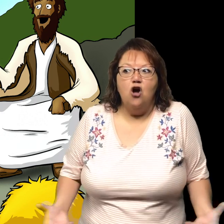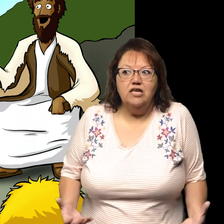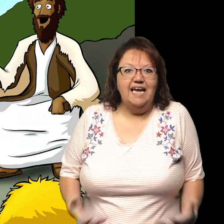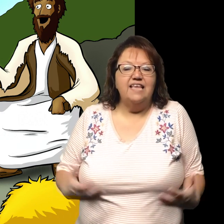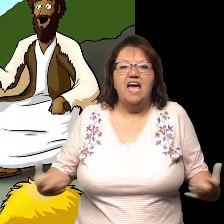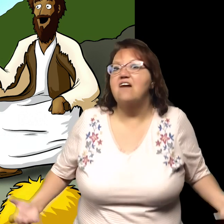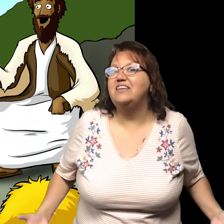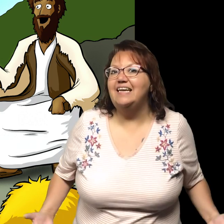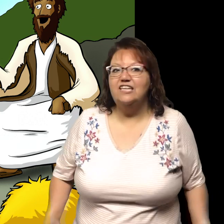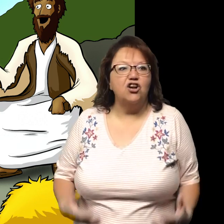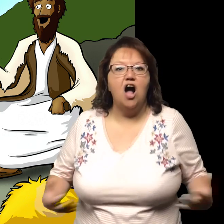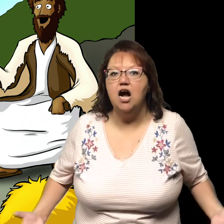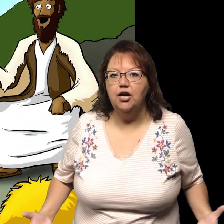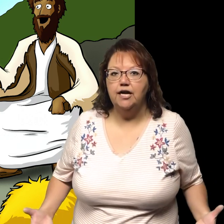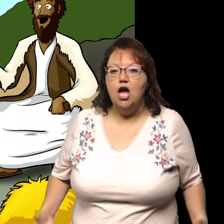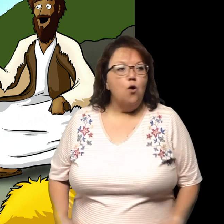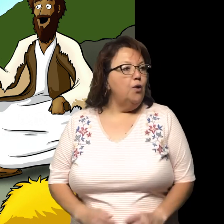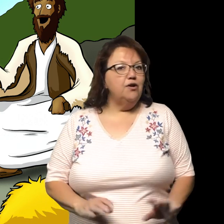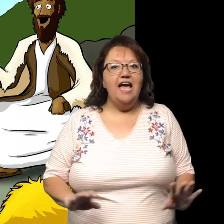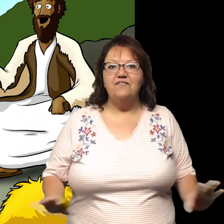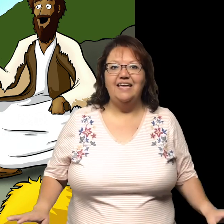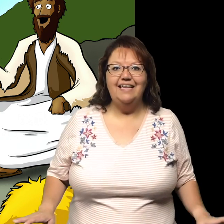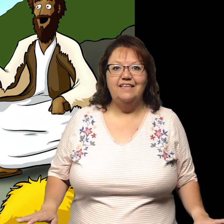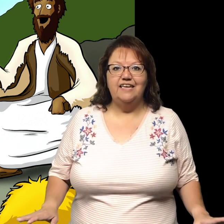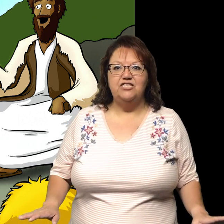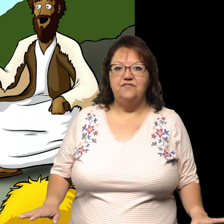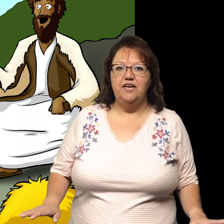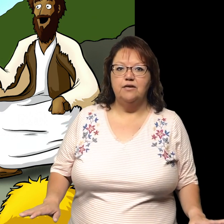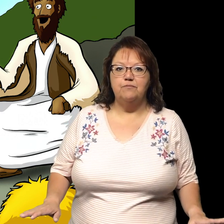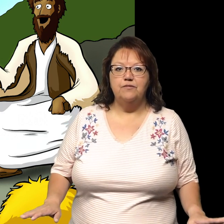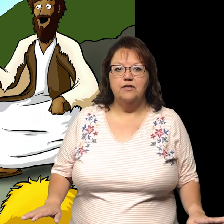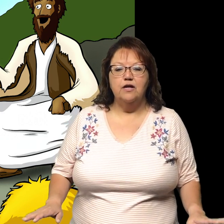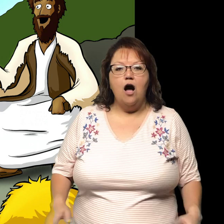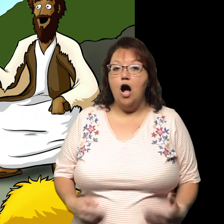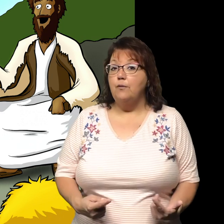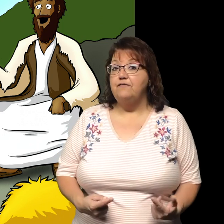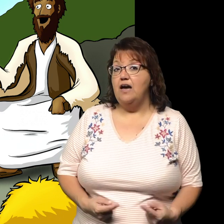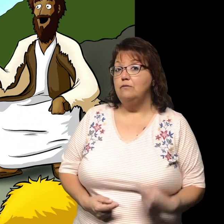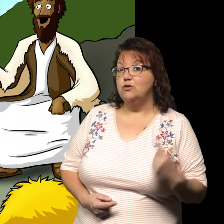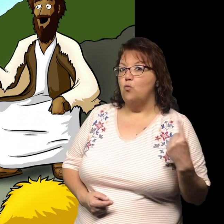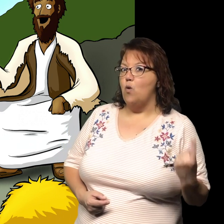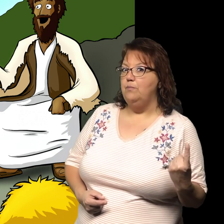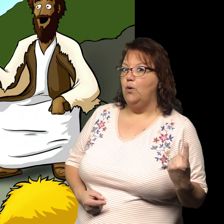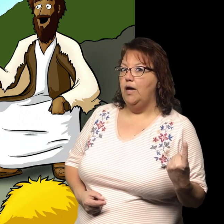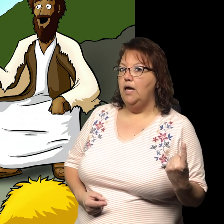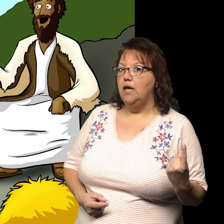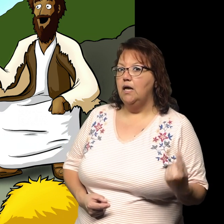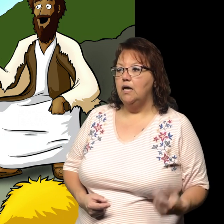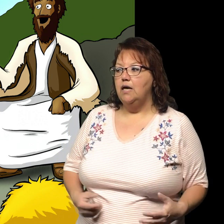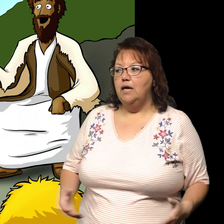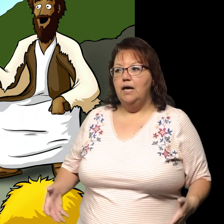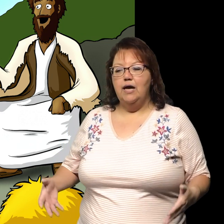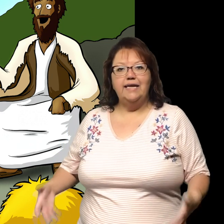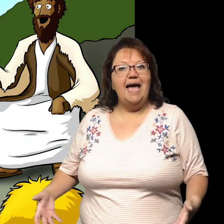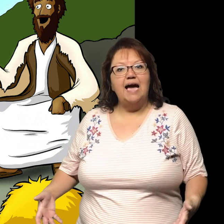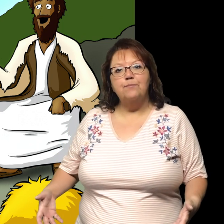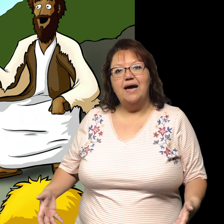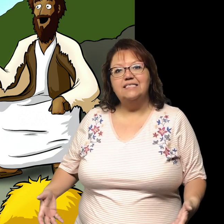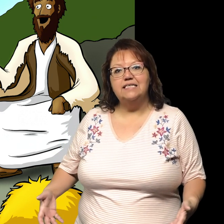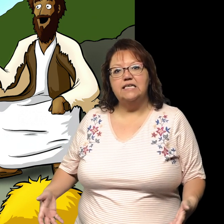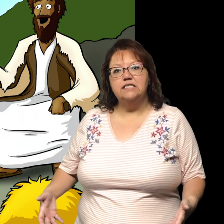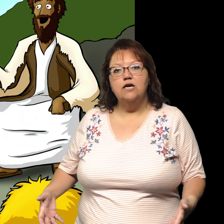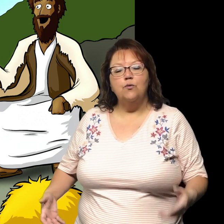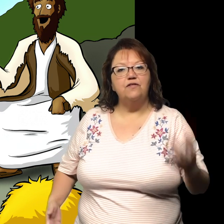They've been here all day, they haven't eaten, they're hungry. We don't have anything to feed them. All we found was one boy, and he